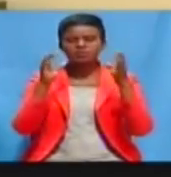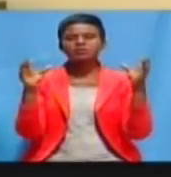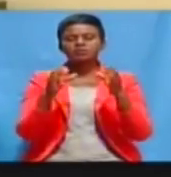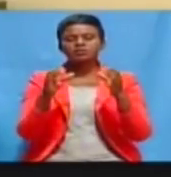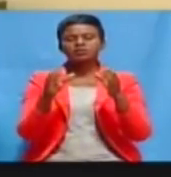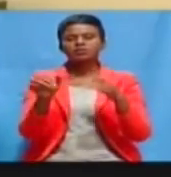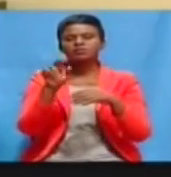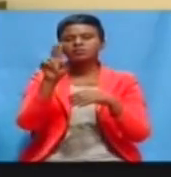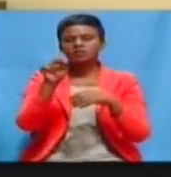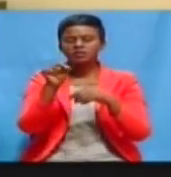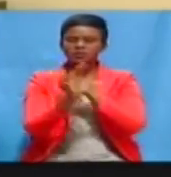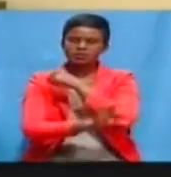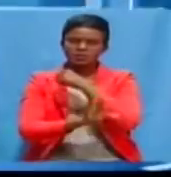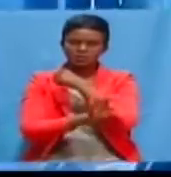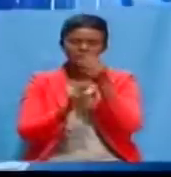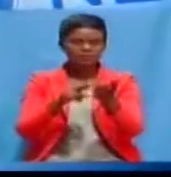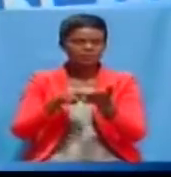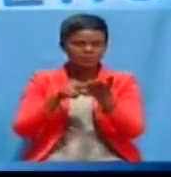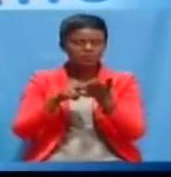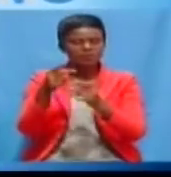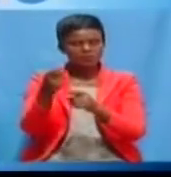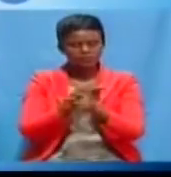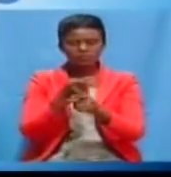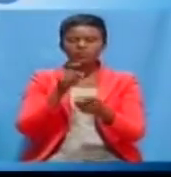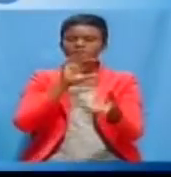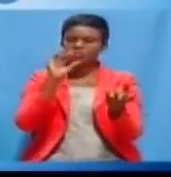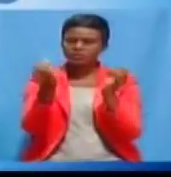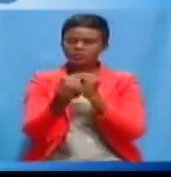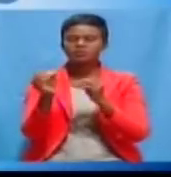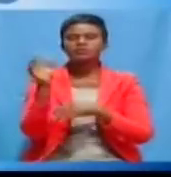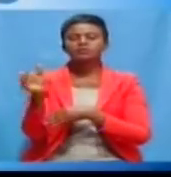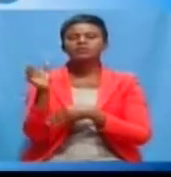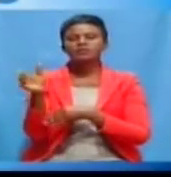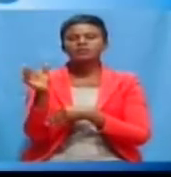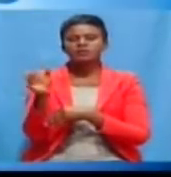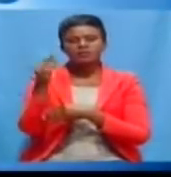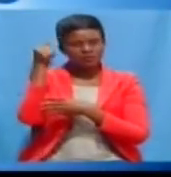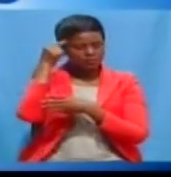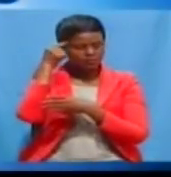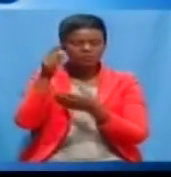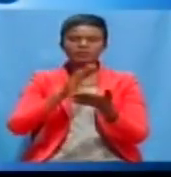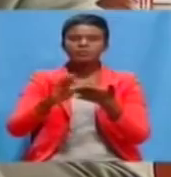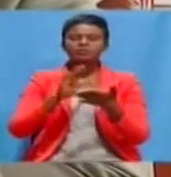the UN country representative by the opposition UPND.